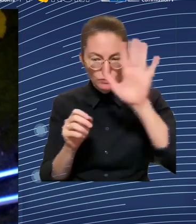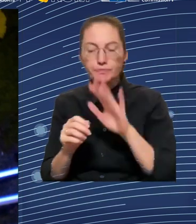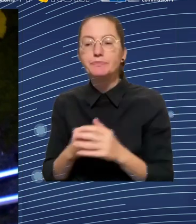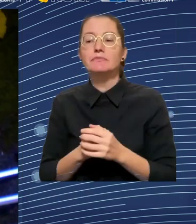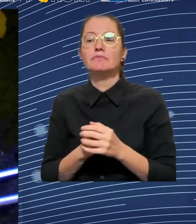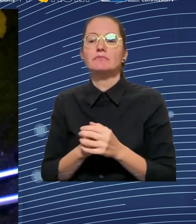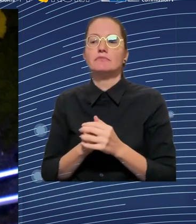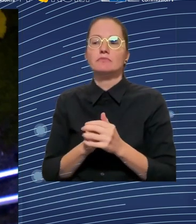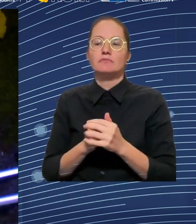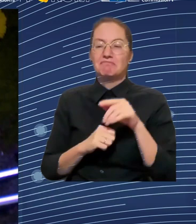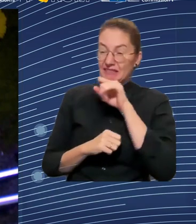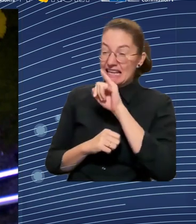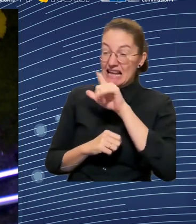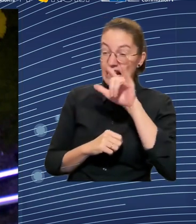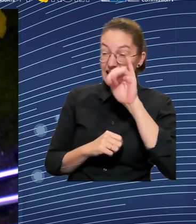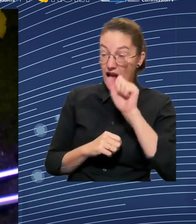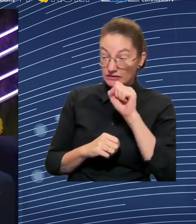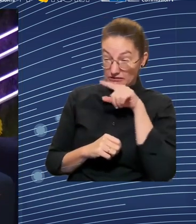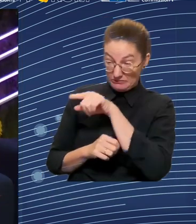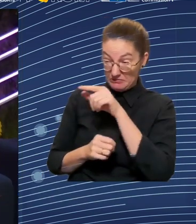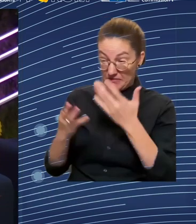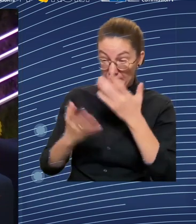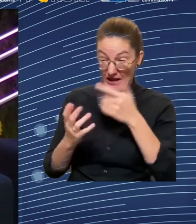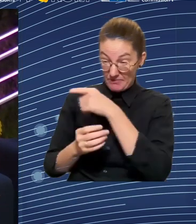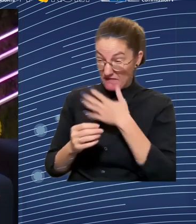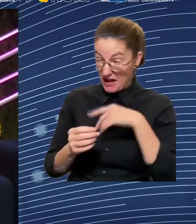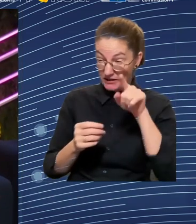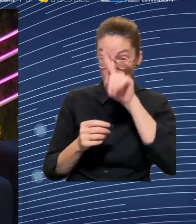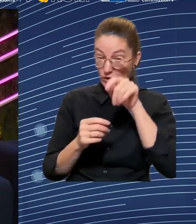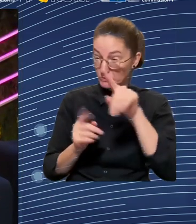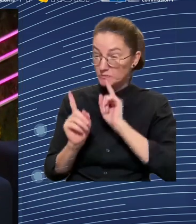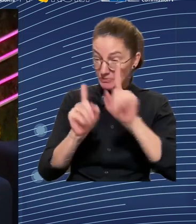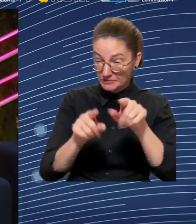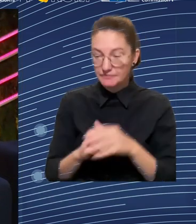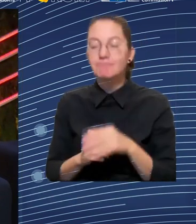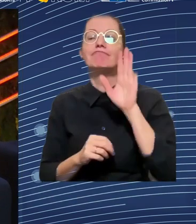explain the employment gap between the genders.